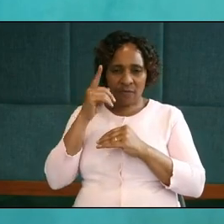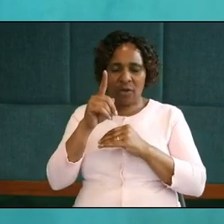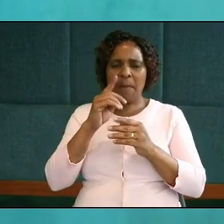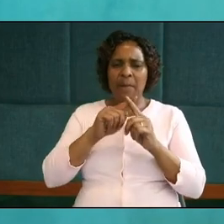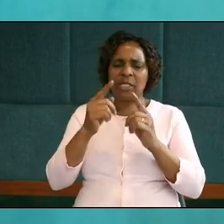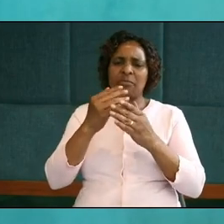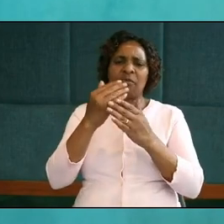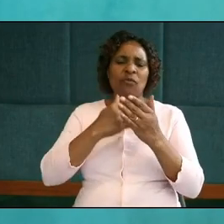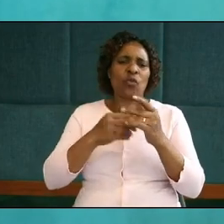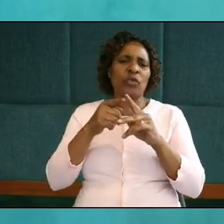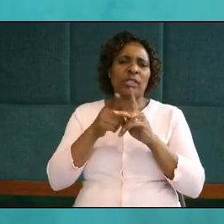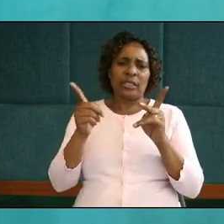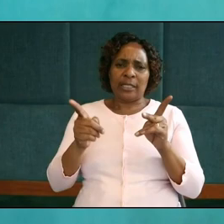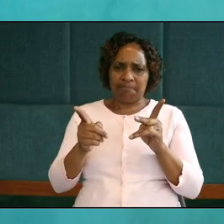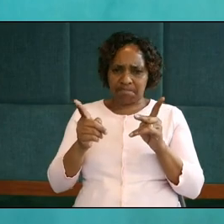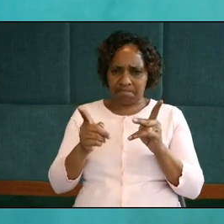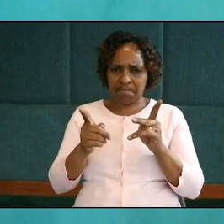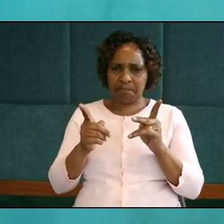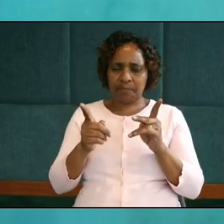before we start,